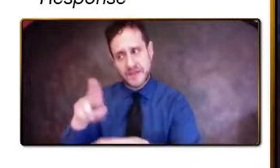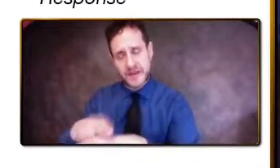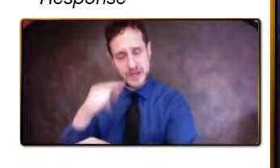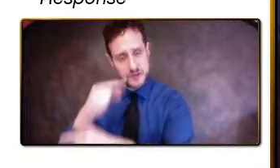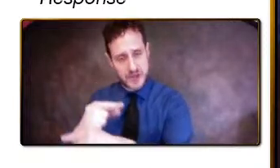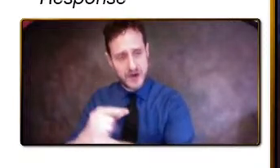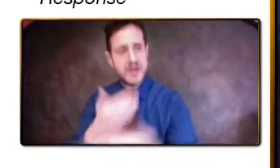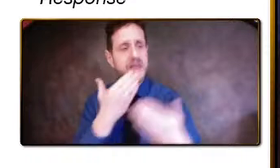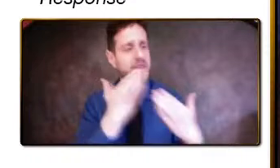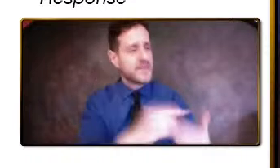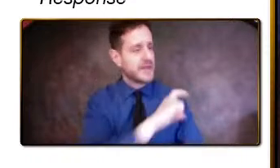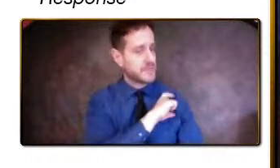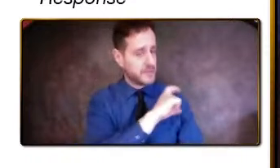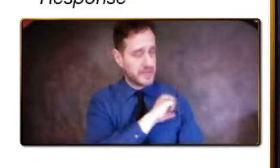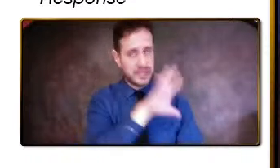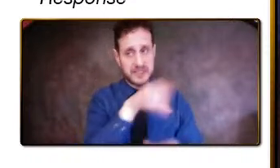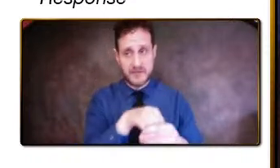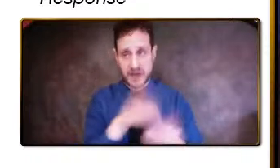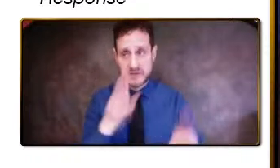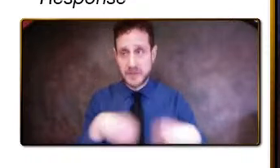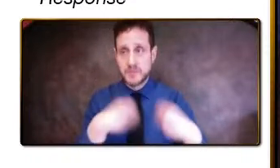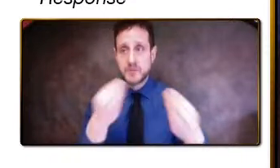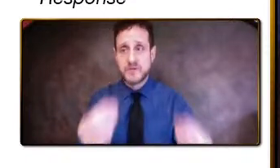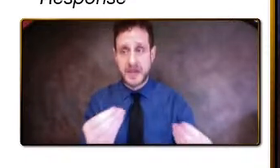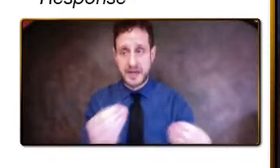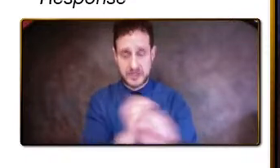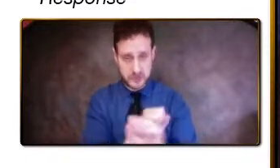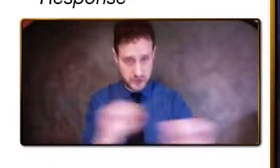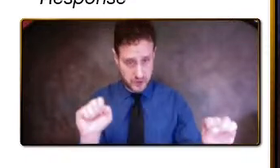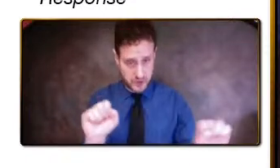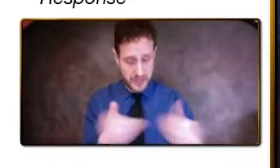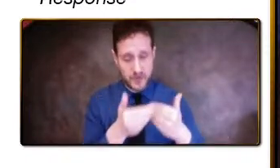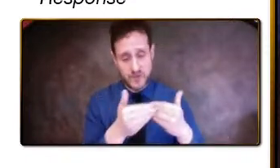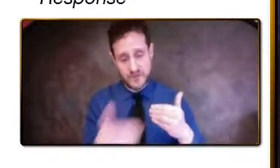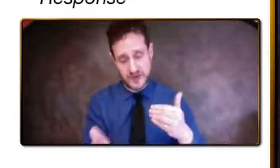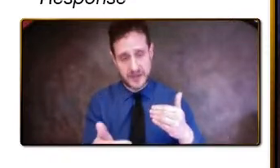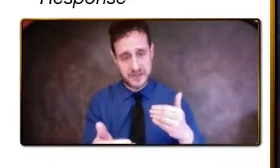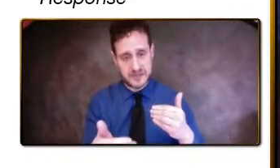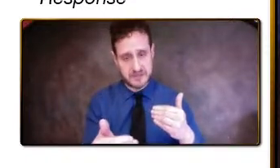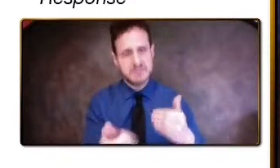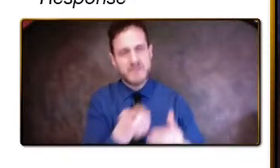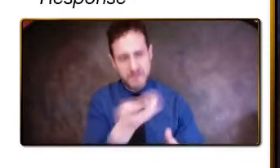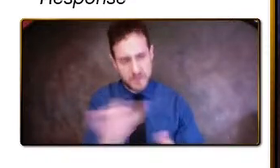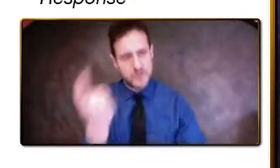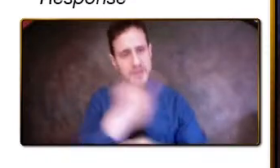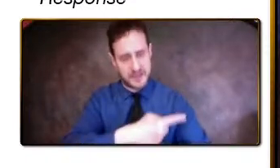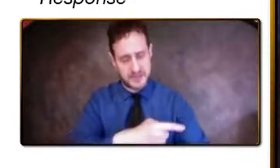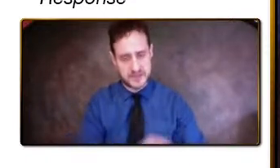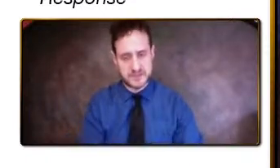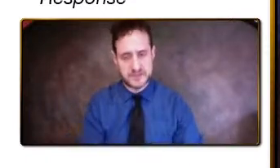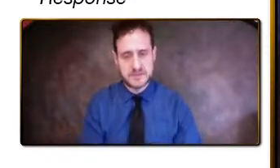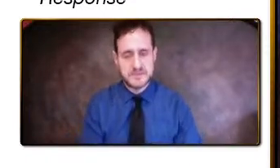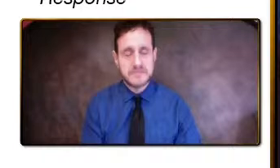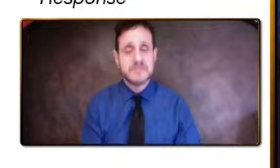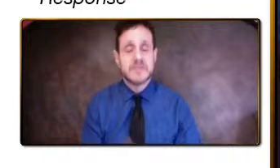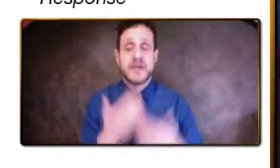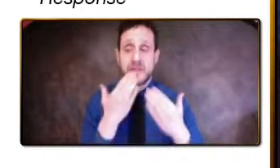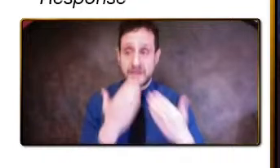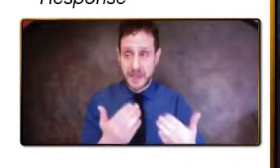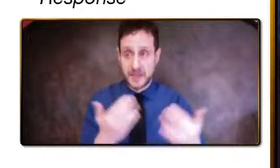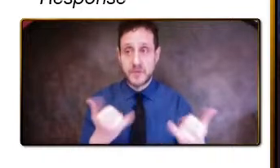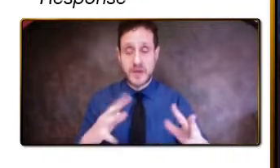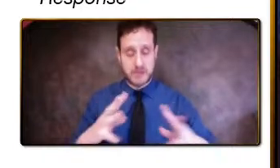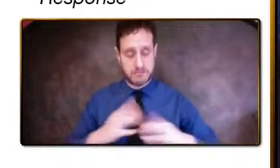that are engaged in providing security over the next number of days. So thank you, and I'll be happy to